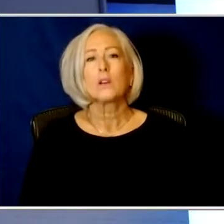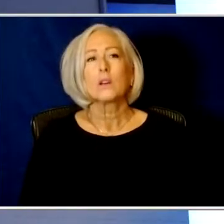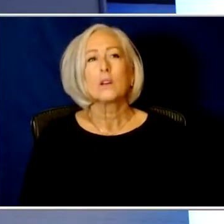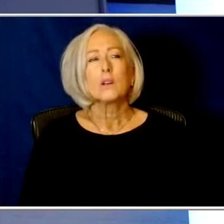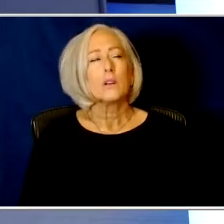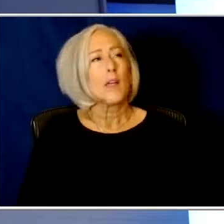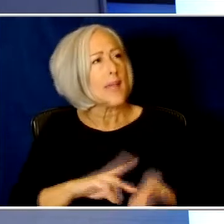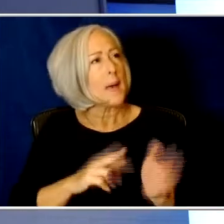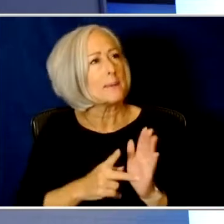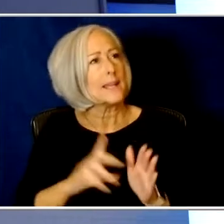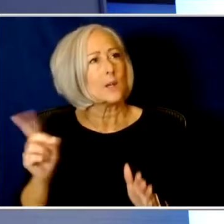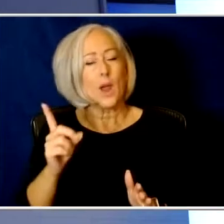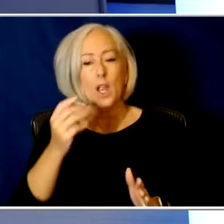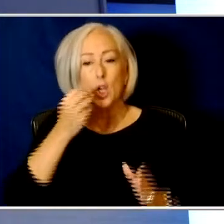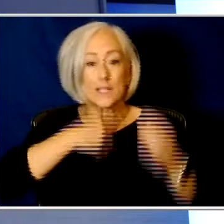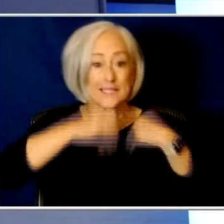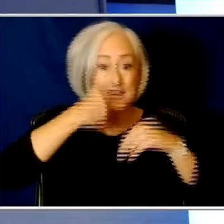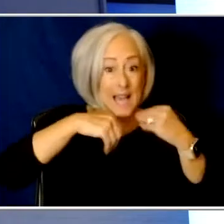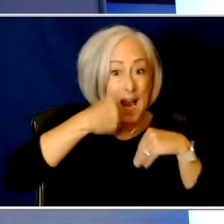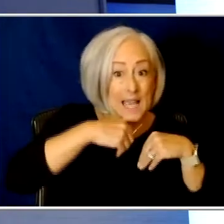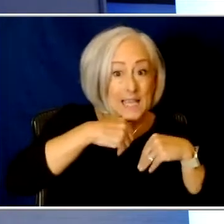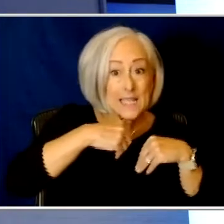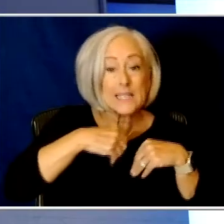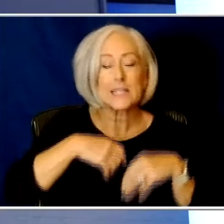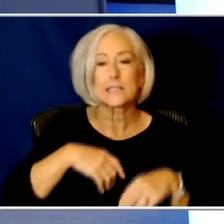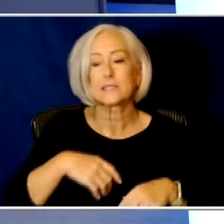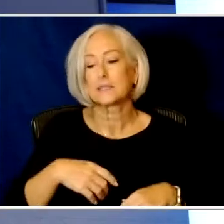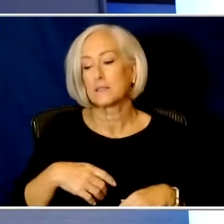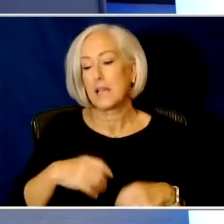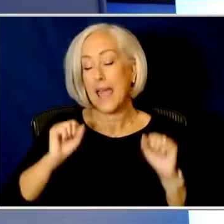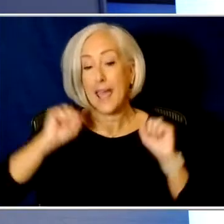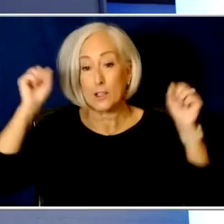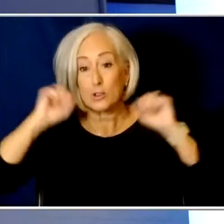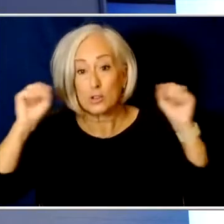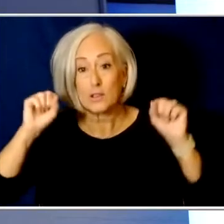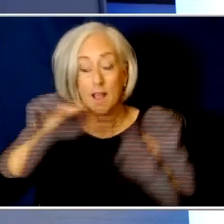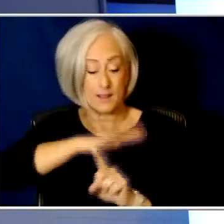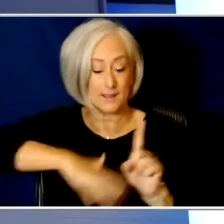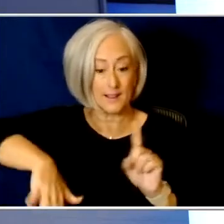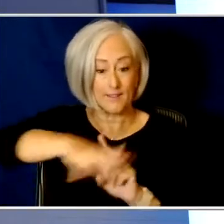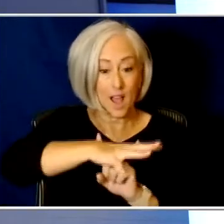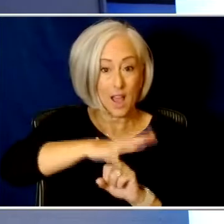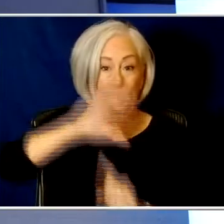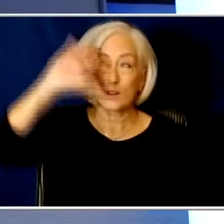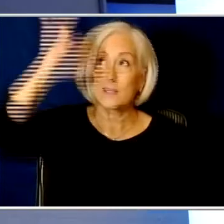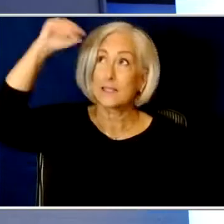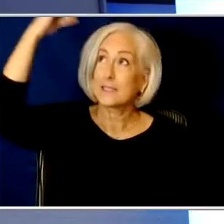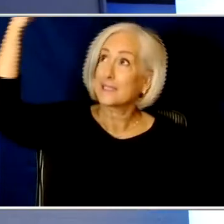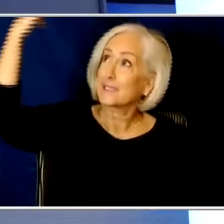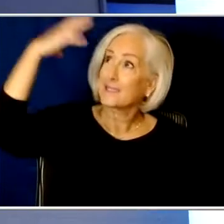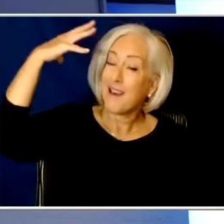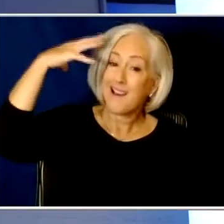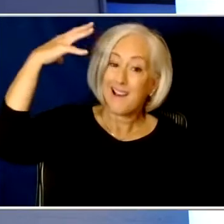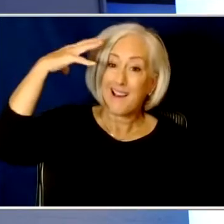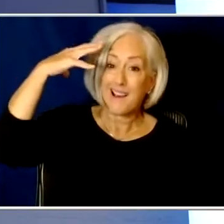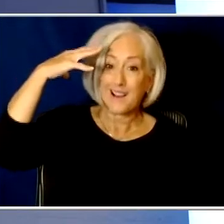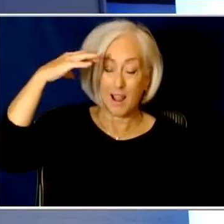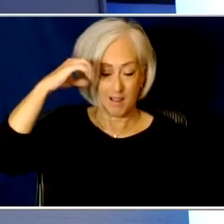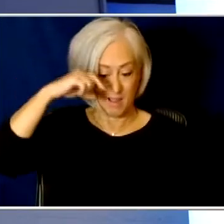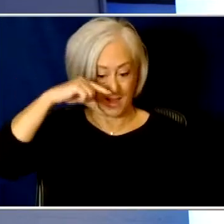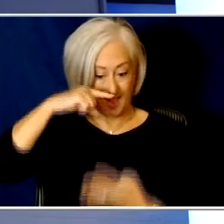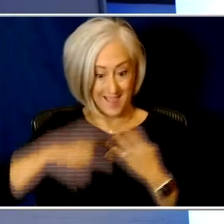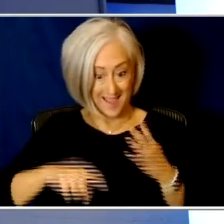and environment and exercise and sun exposure, and is that a route for DNA damage